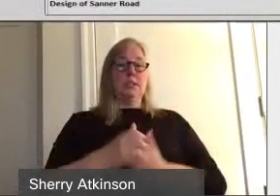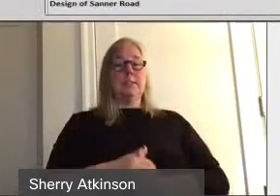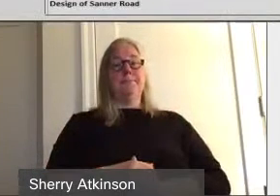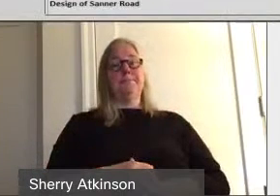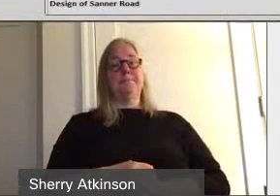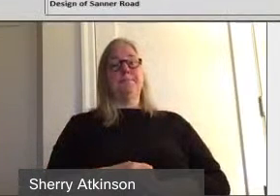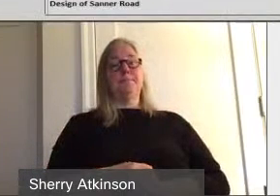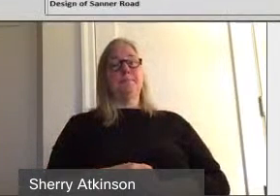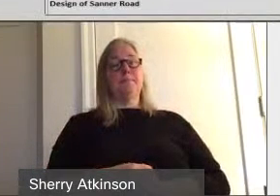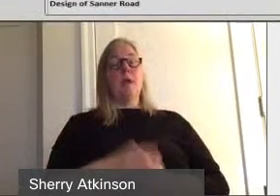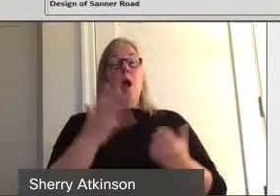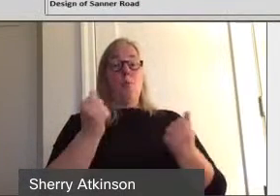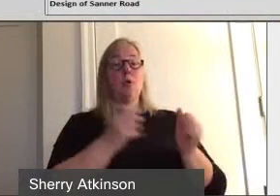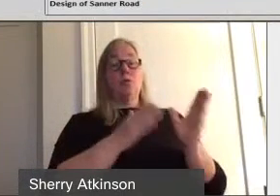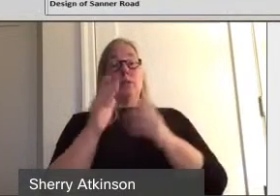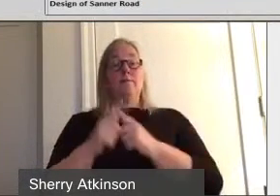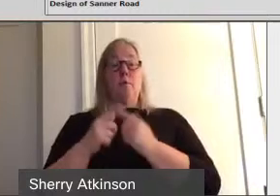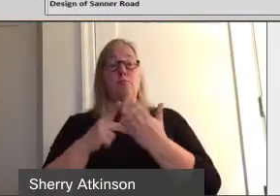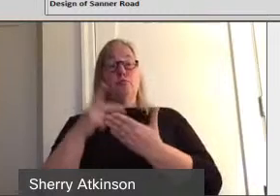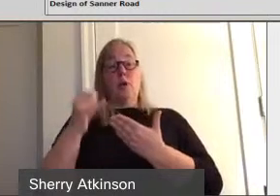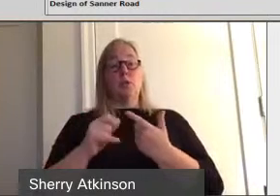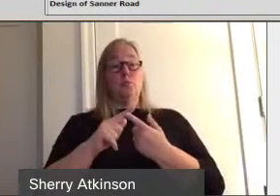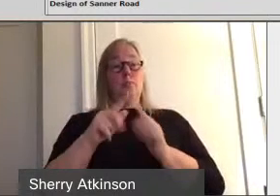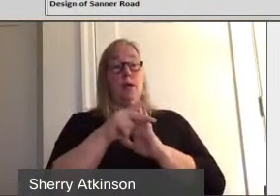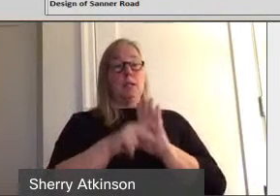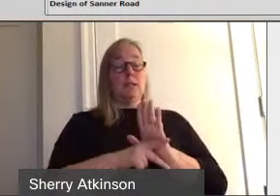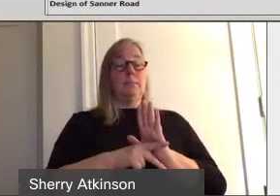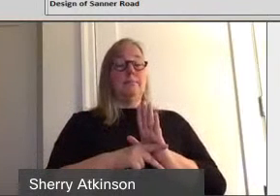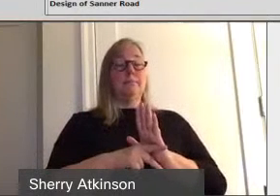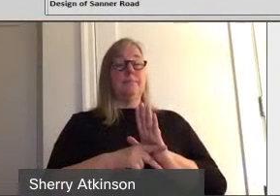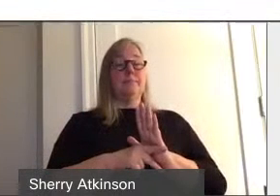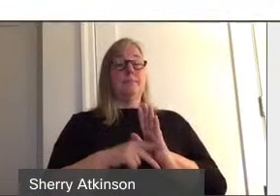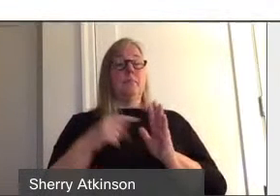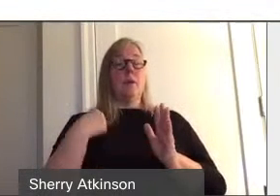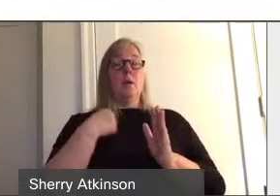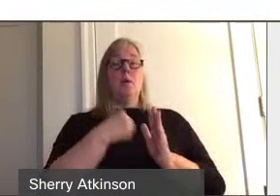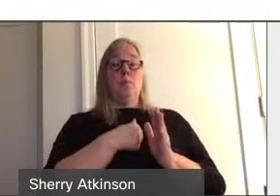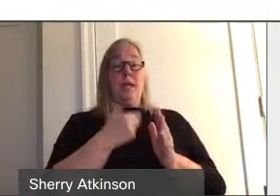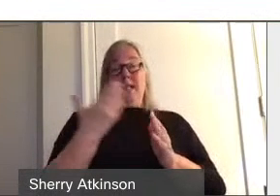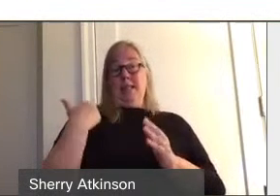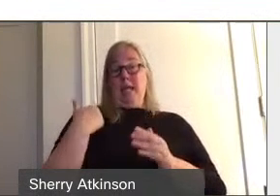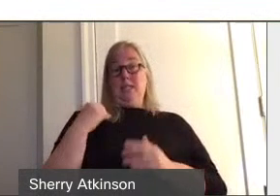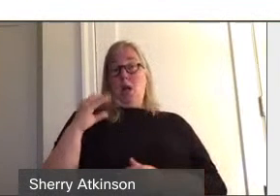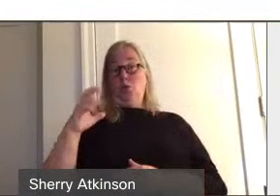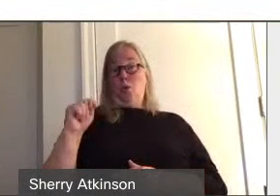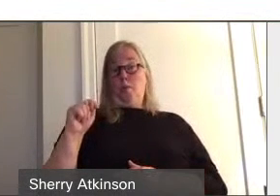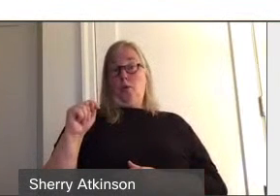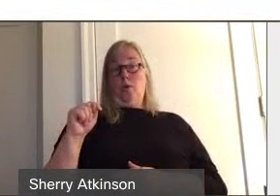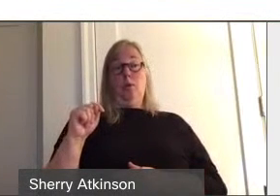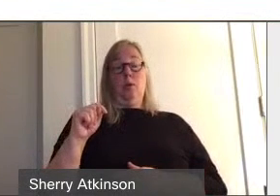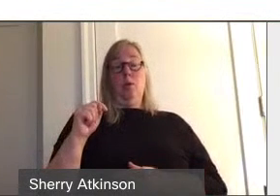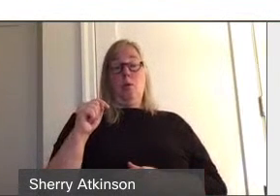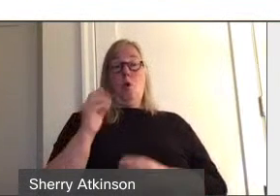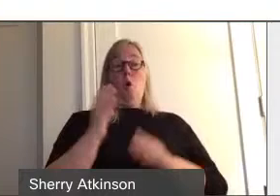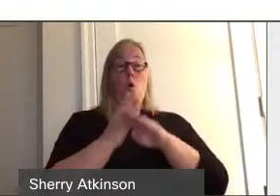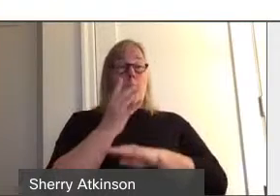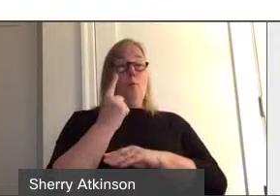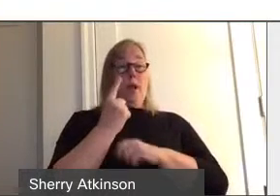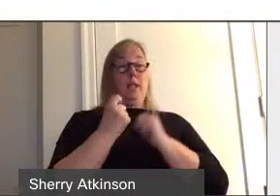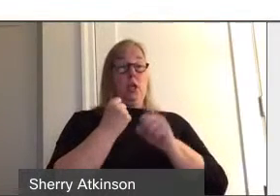So wanted to shift from projects to policy. We were last October, more than a year ago,